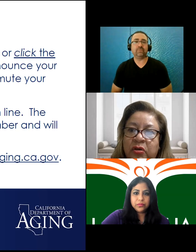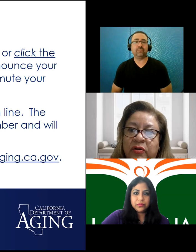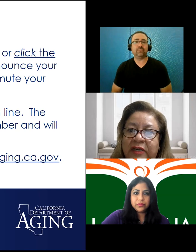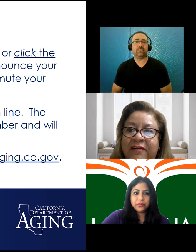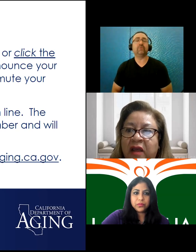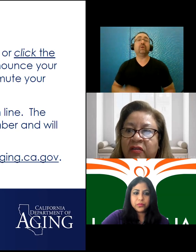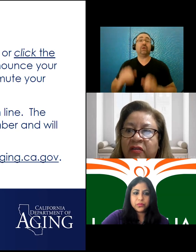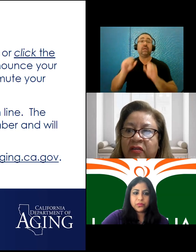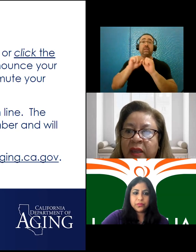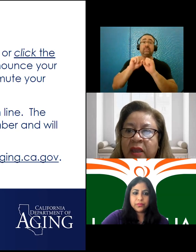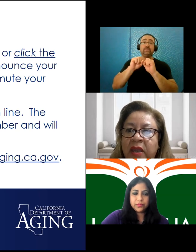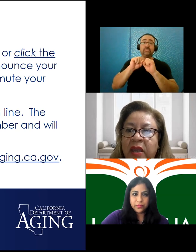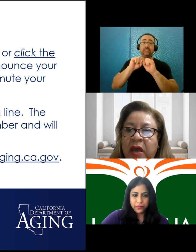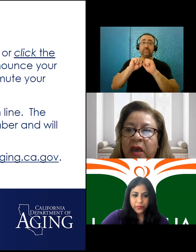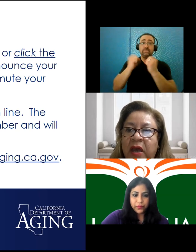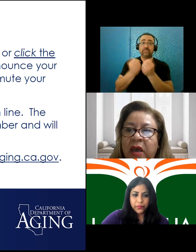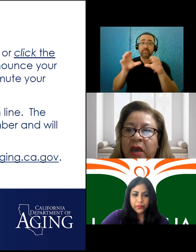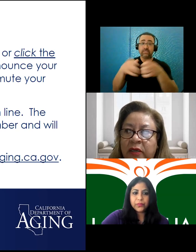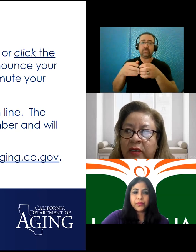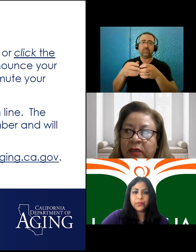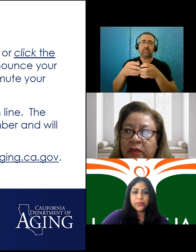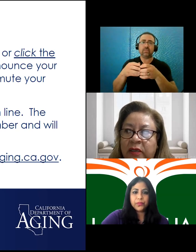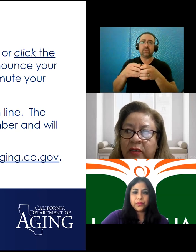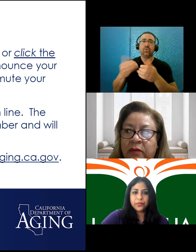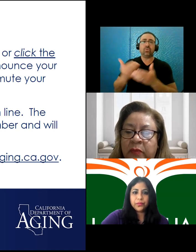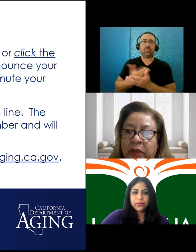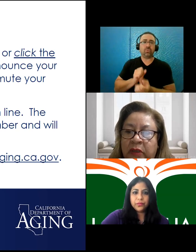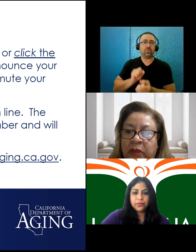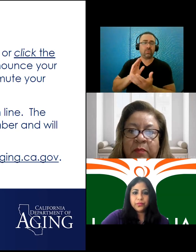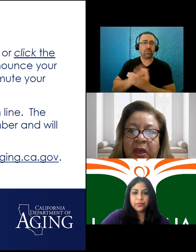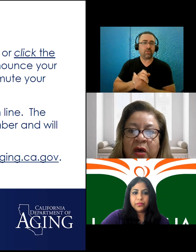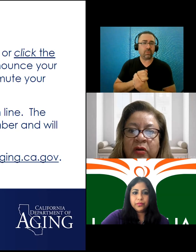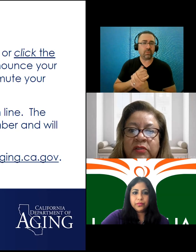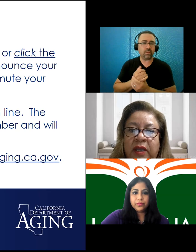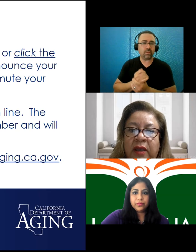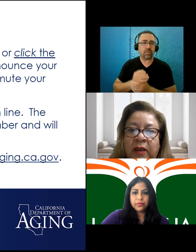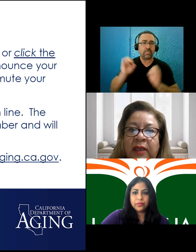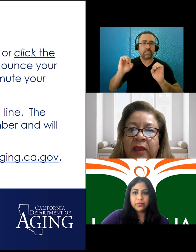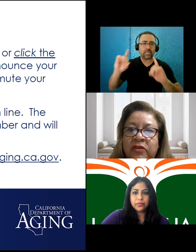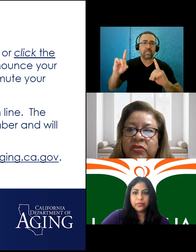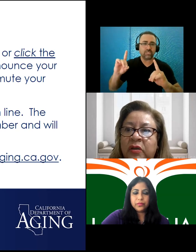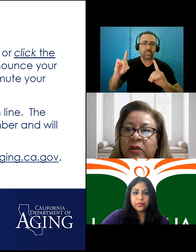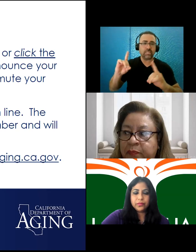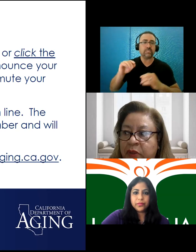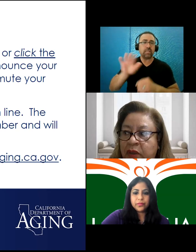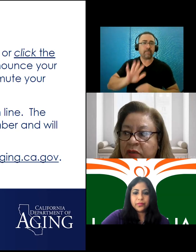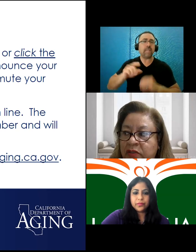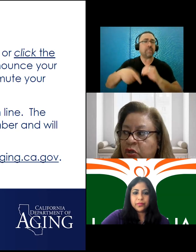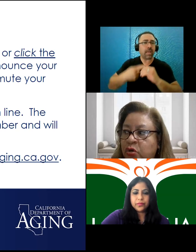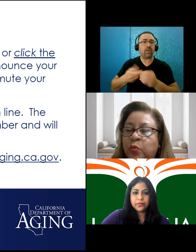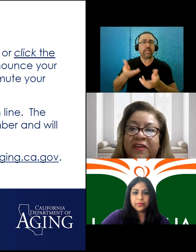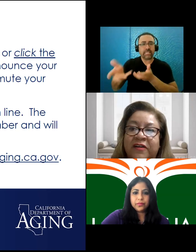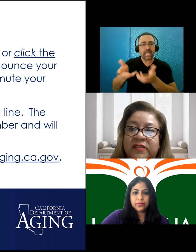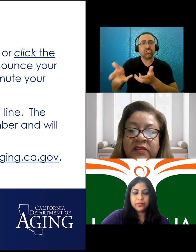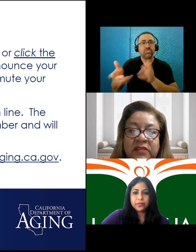anxiety, then the senior in a non-threatening way. Our education is about engaging